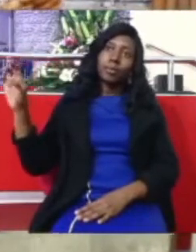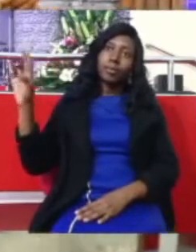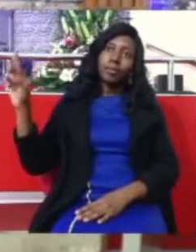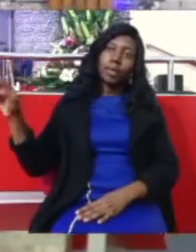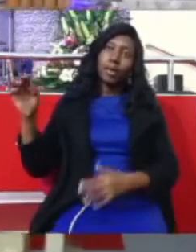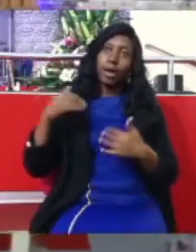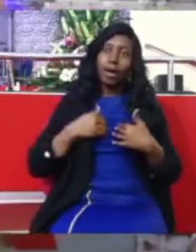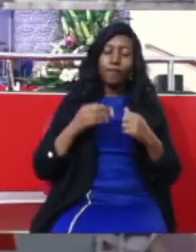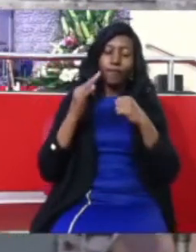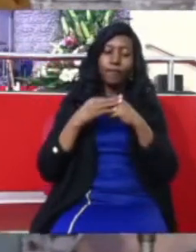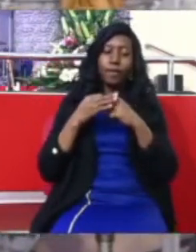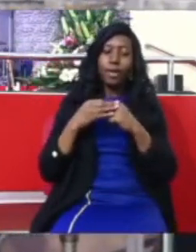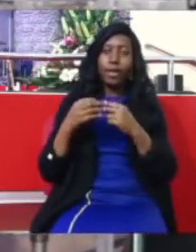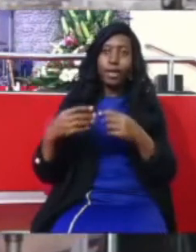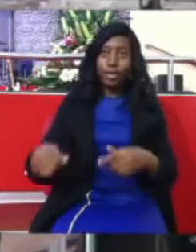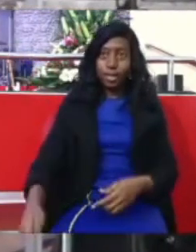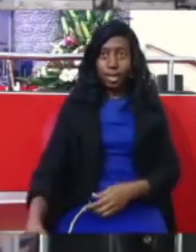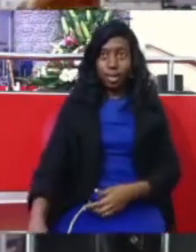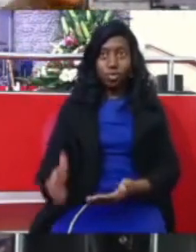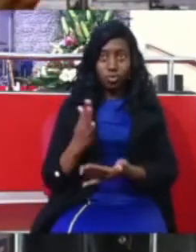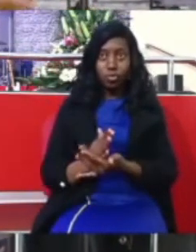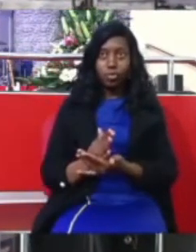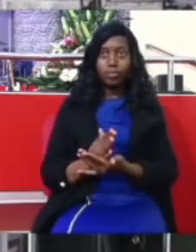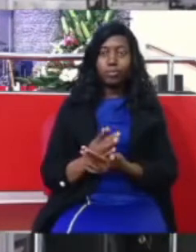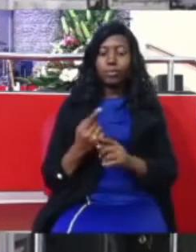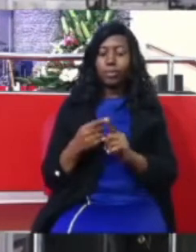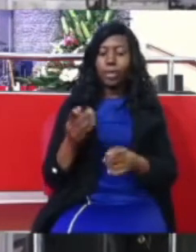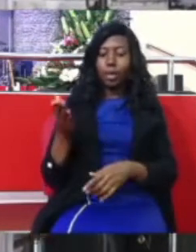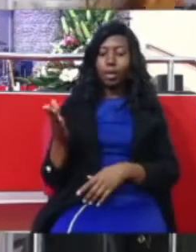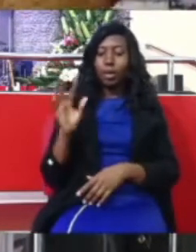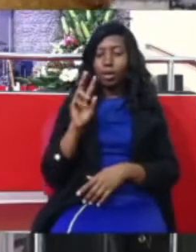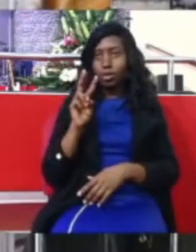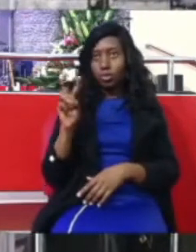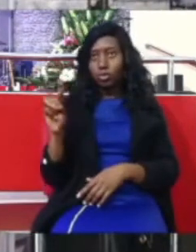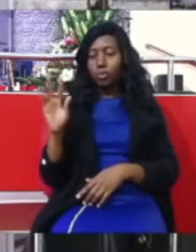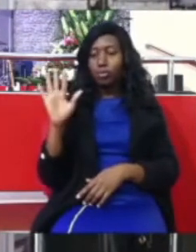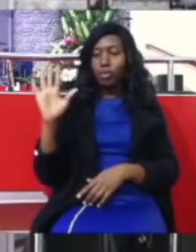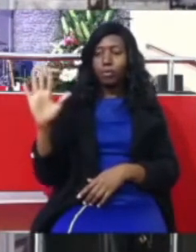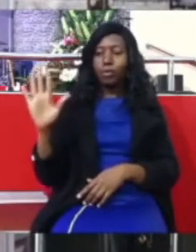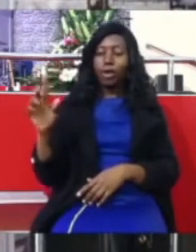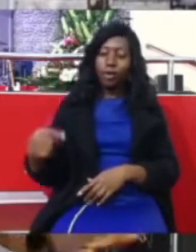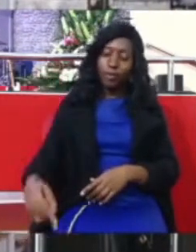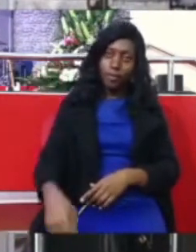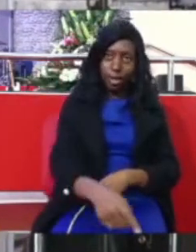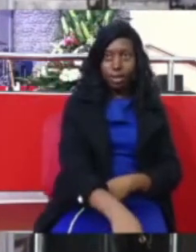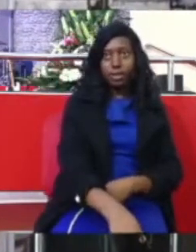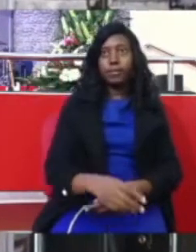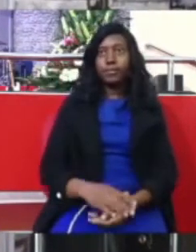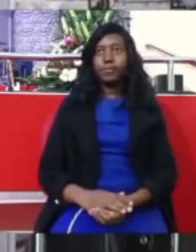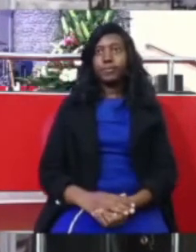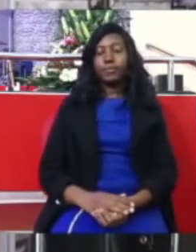our spiritual lives. When we stay at the shore, you start imagining God always works just in one method, in one way, in